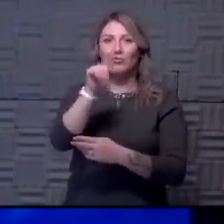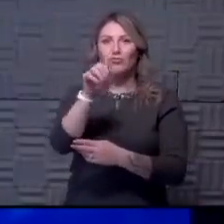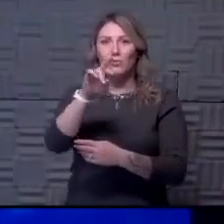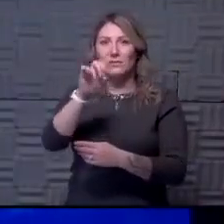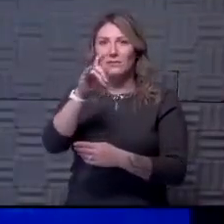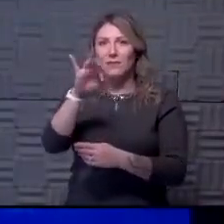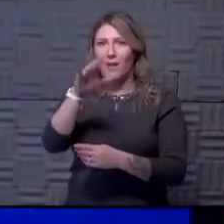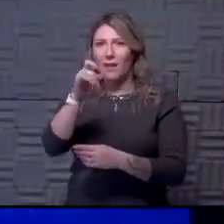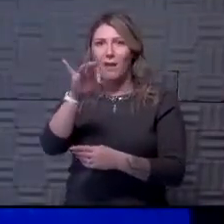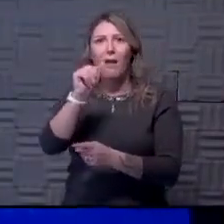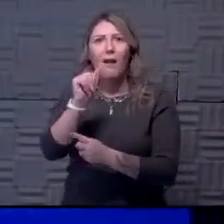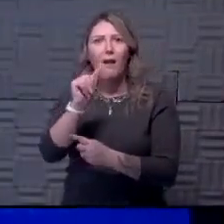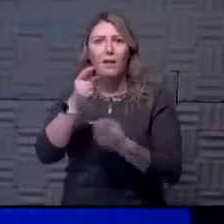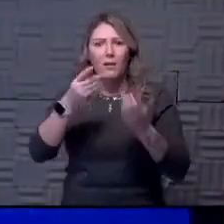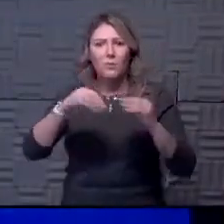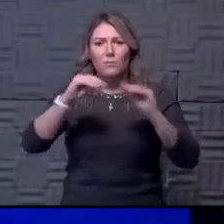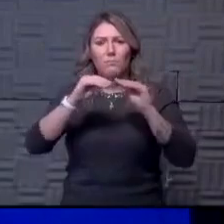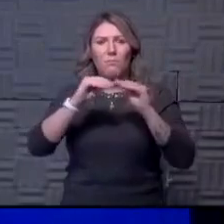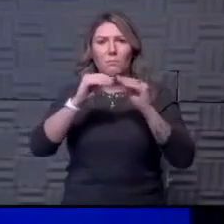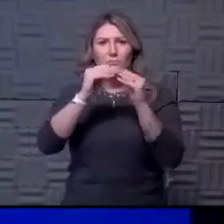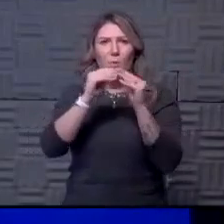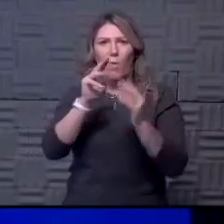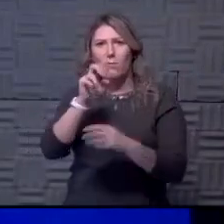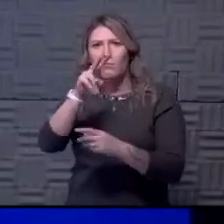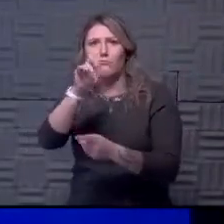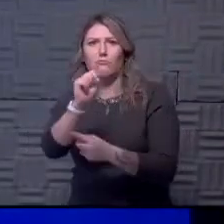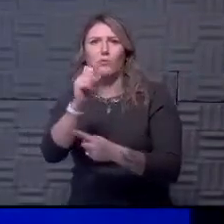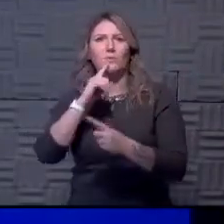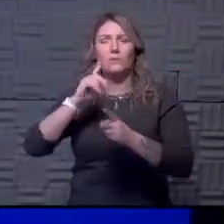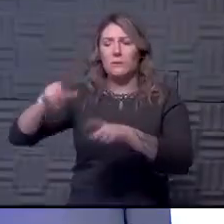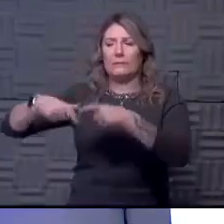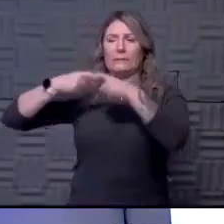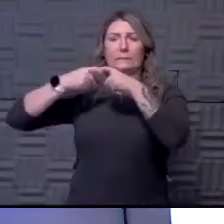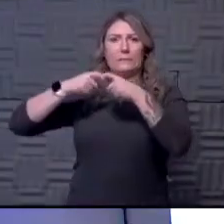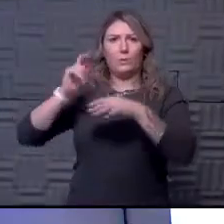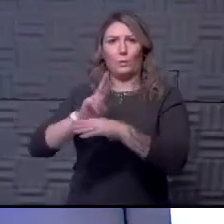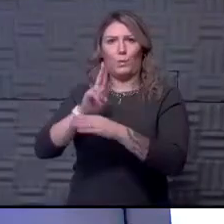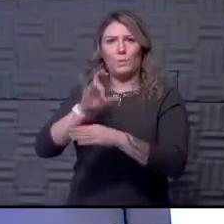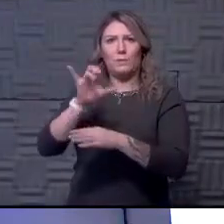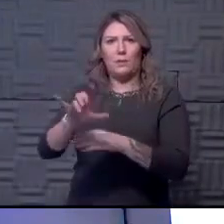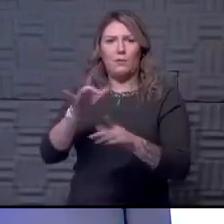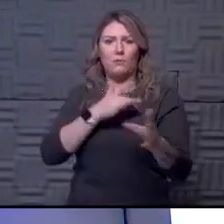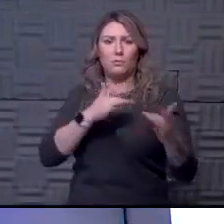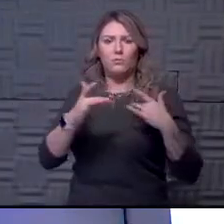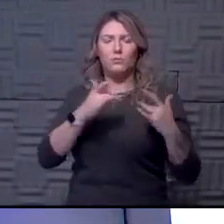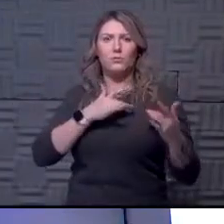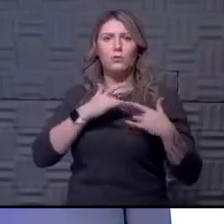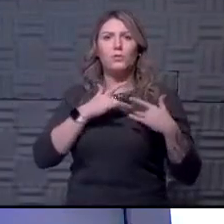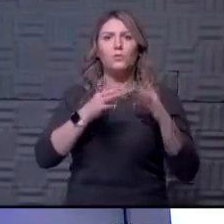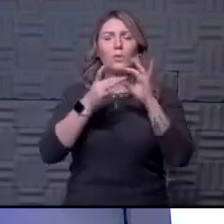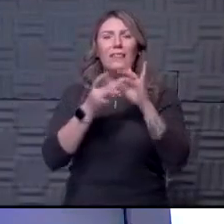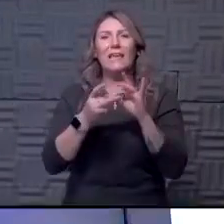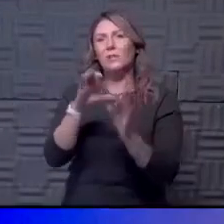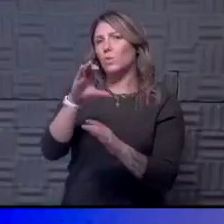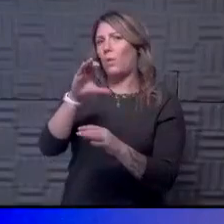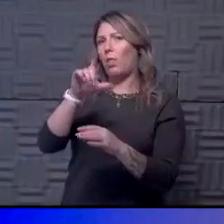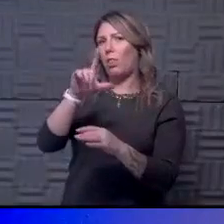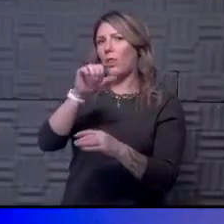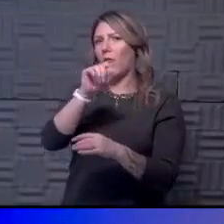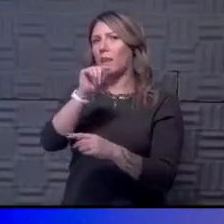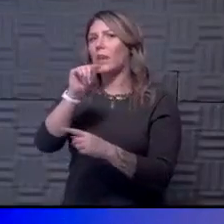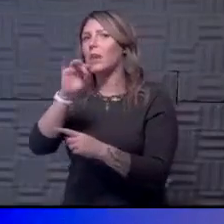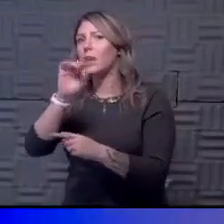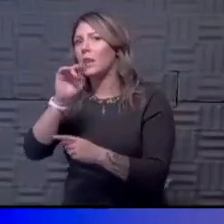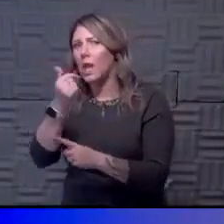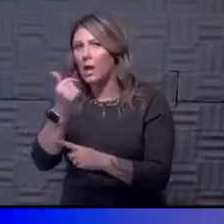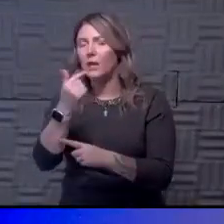Yeah. more news over the weekend that more countries are suspending the use of the AstraZeneca vaccine over concerns about clotting. Yeah, and all we know is that